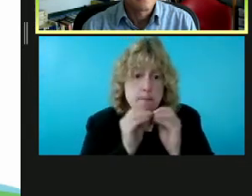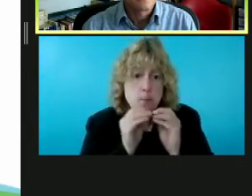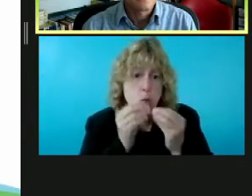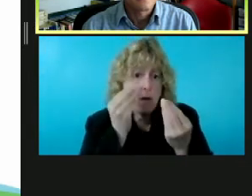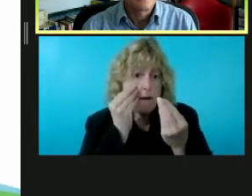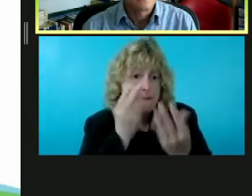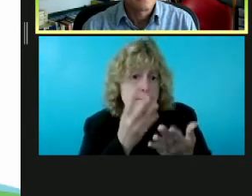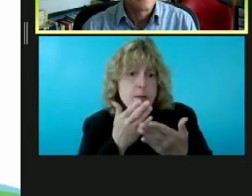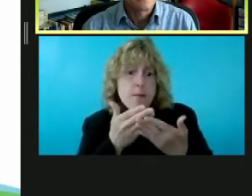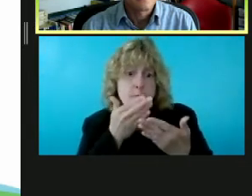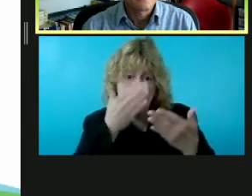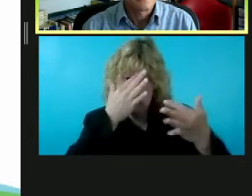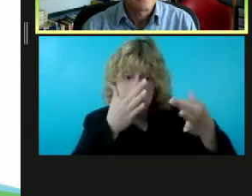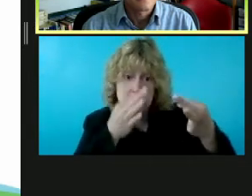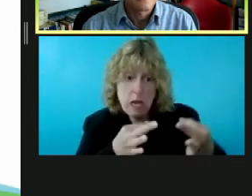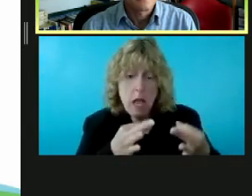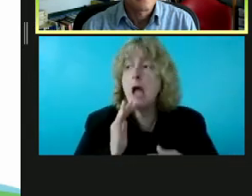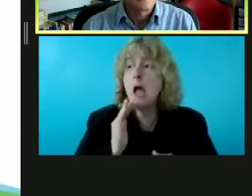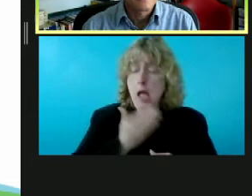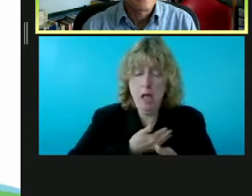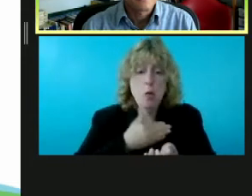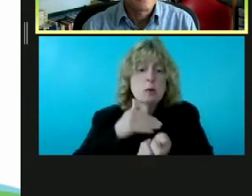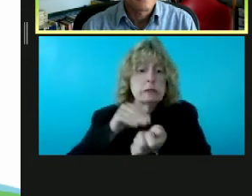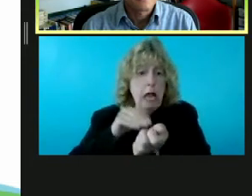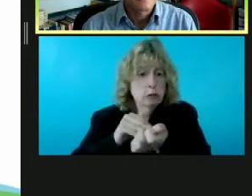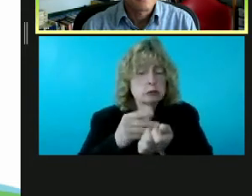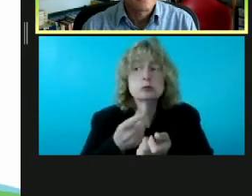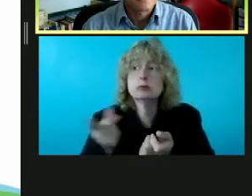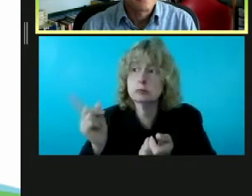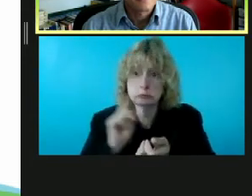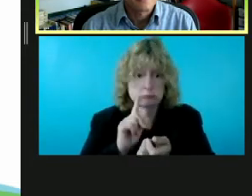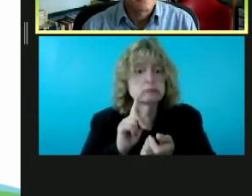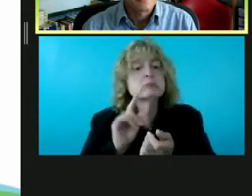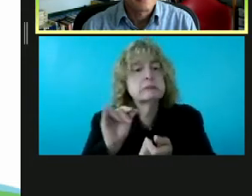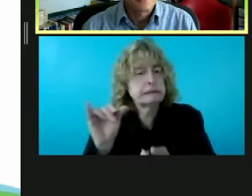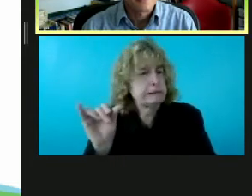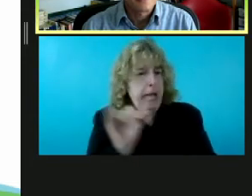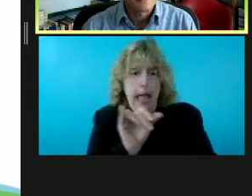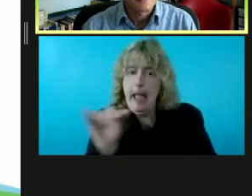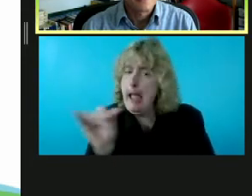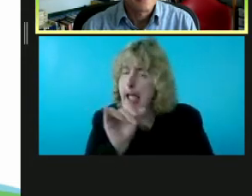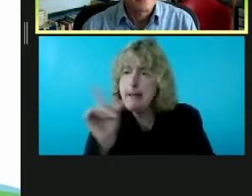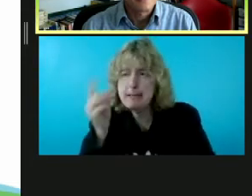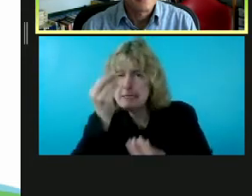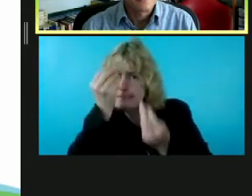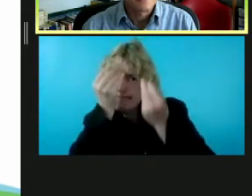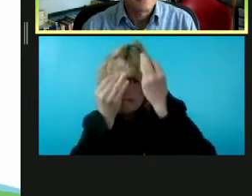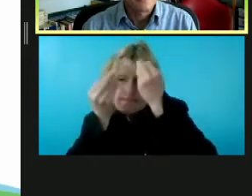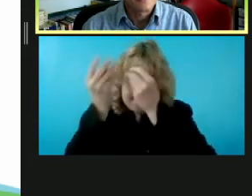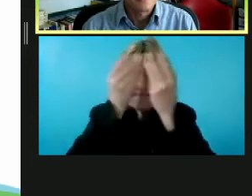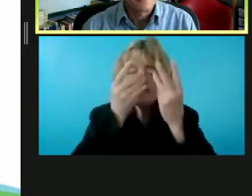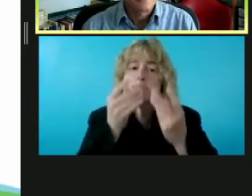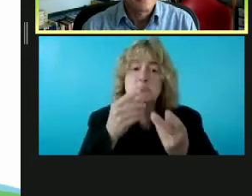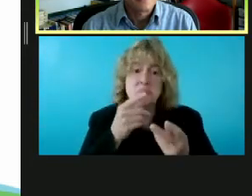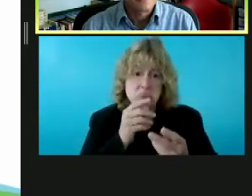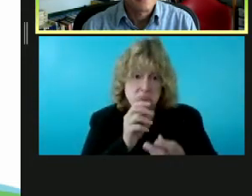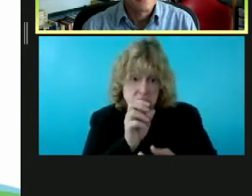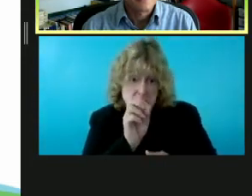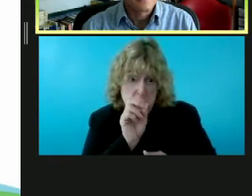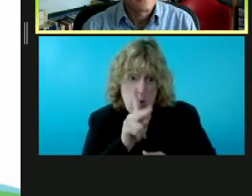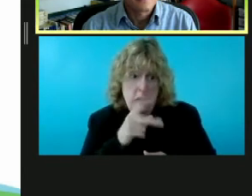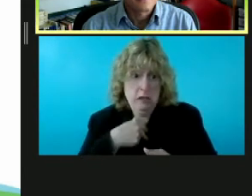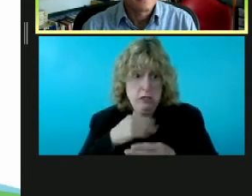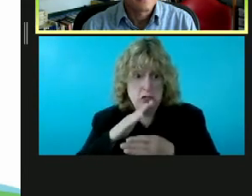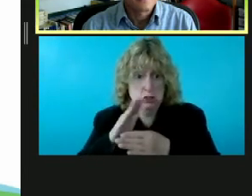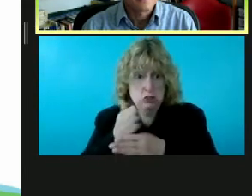Our doctors here have thought about this as well. Is it okay if I share their thoughts with you? Sure. You are